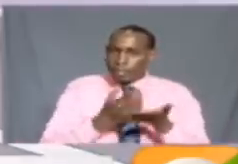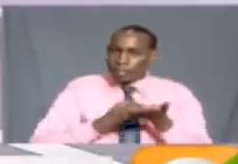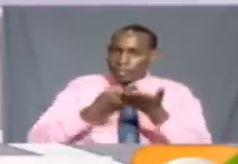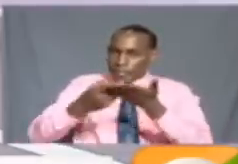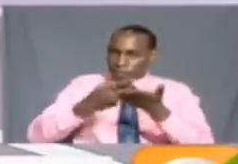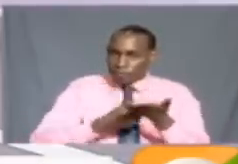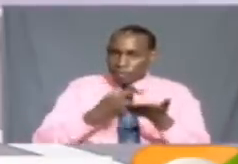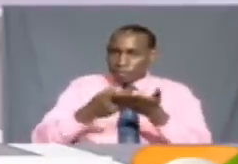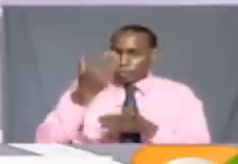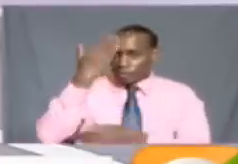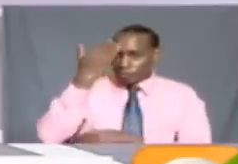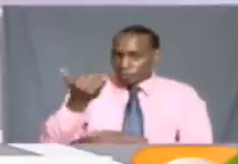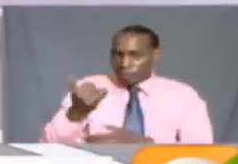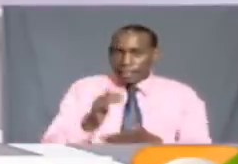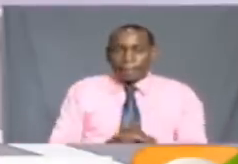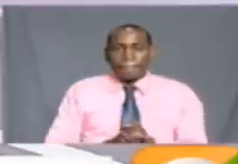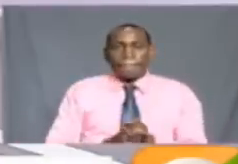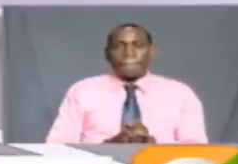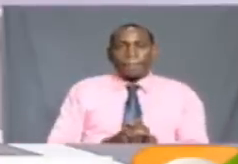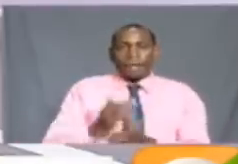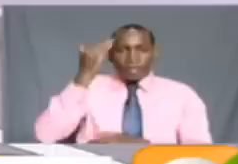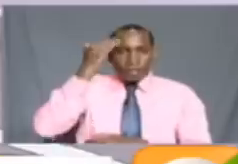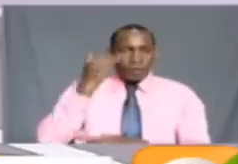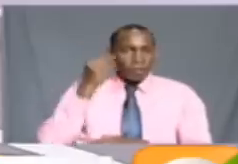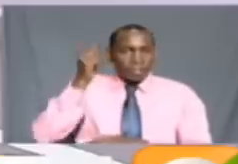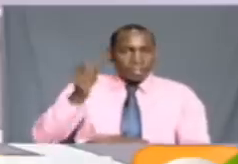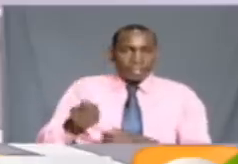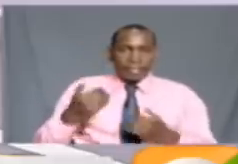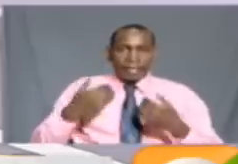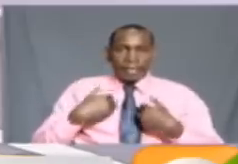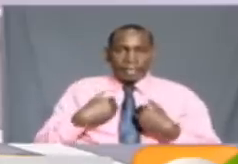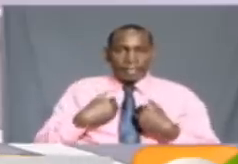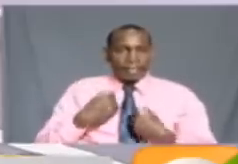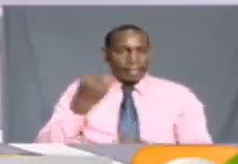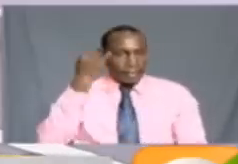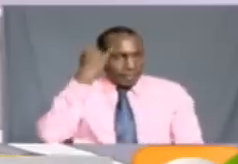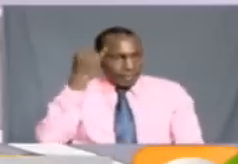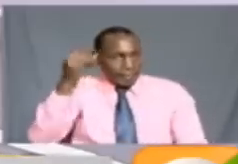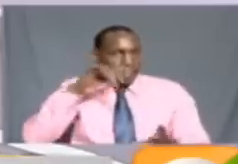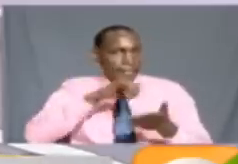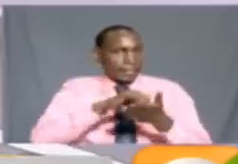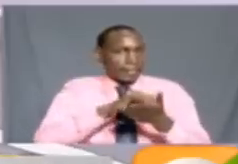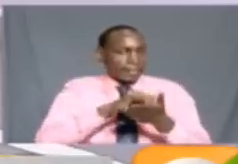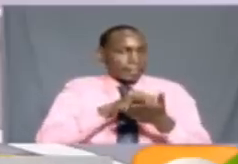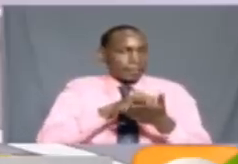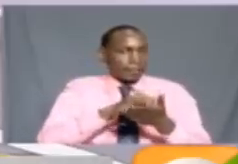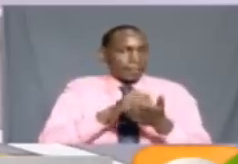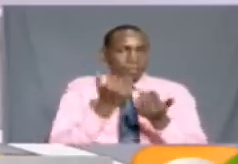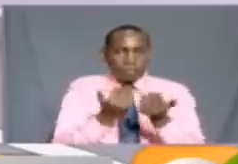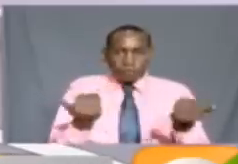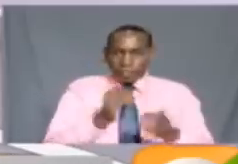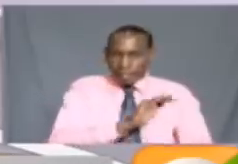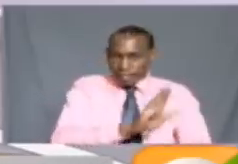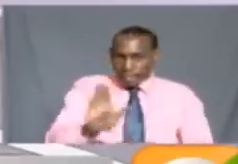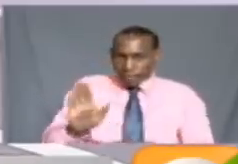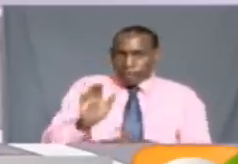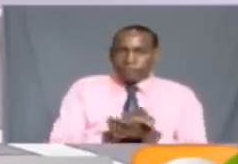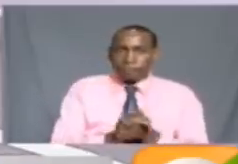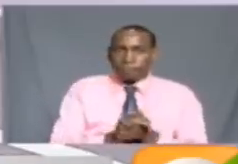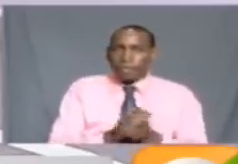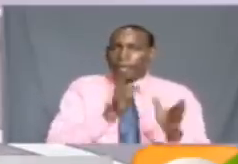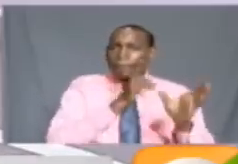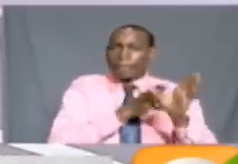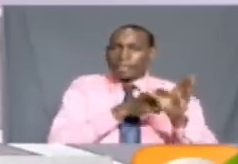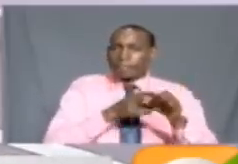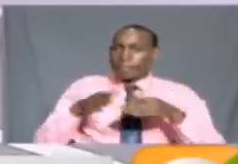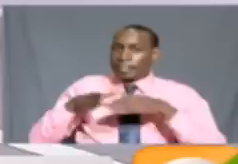conversation, because the judges were coming from a point of view that these children still engage in